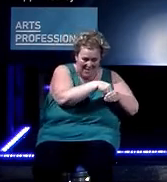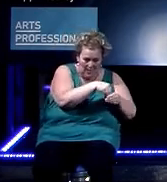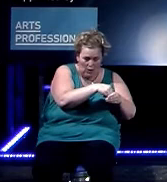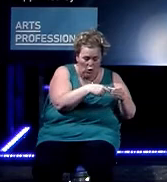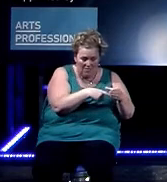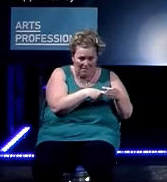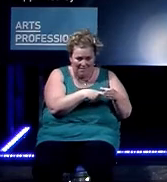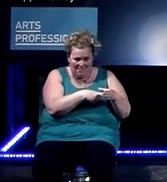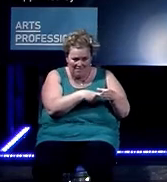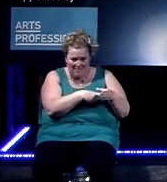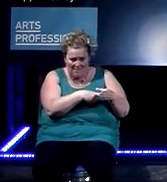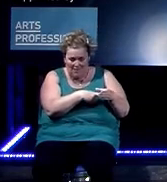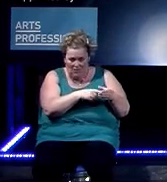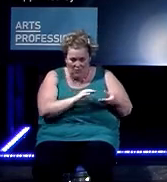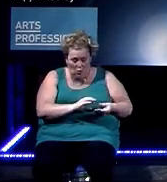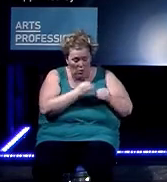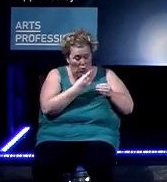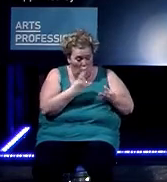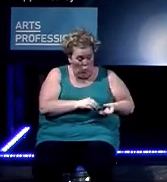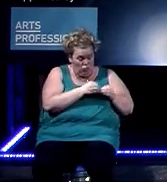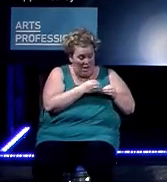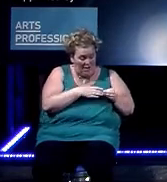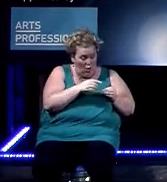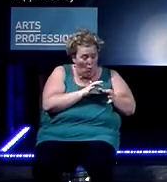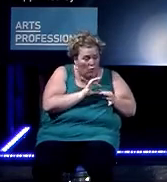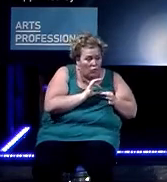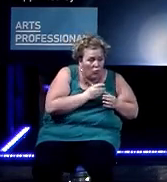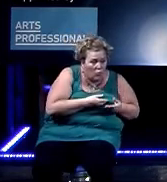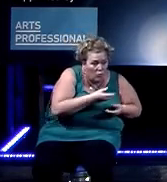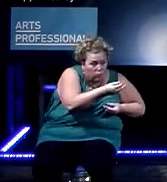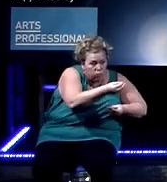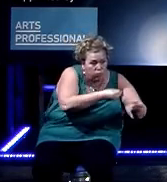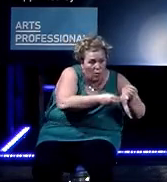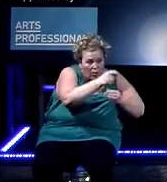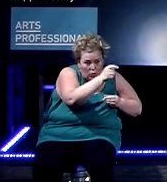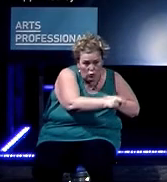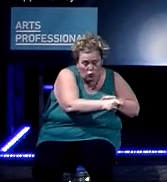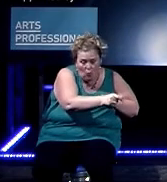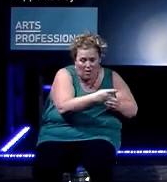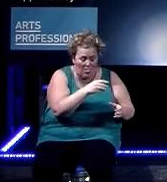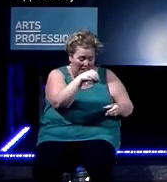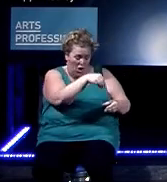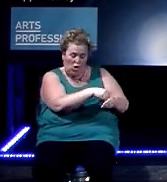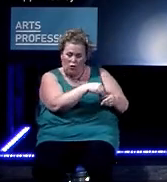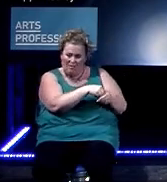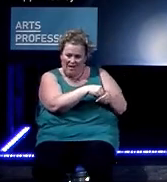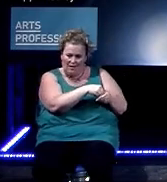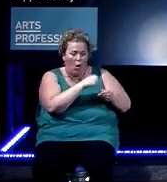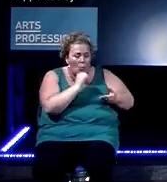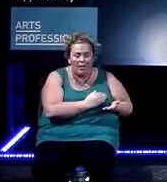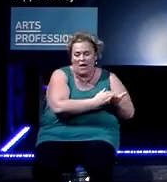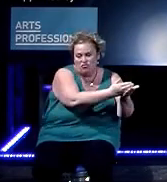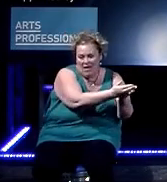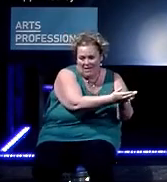that creator wants to have with a consumer inside the piece of content itself, because the content's going to get shared. That's